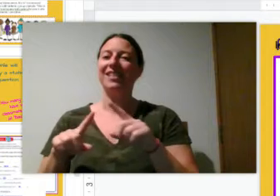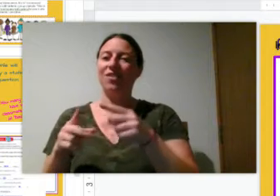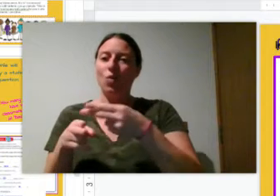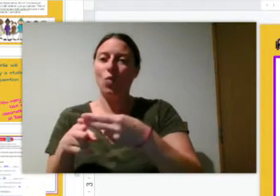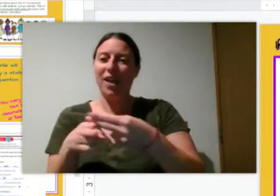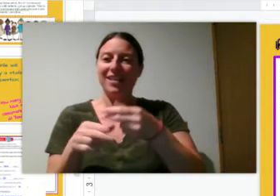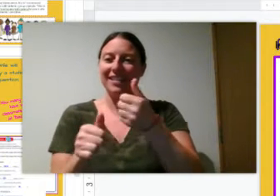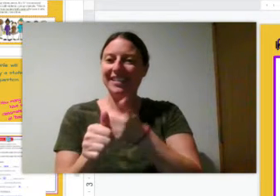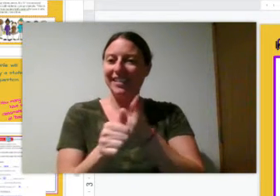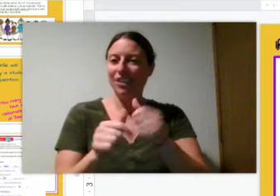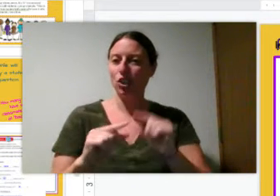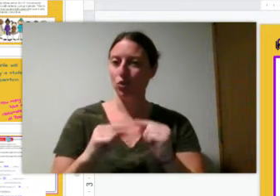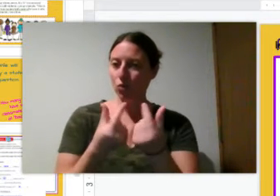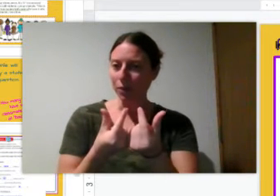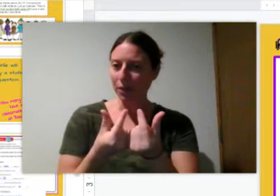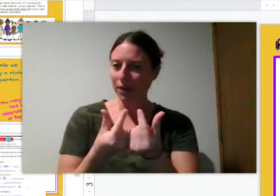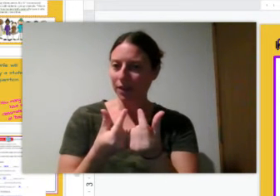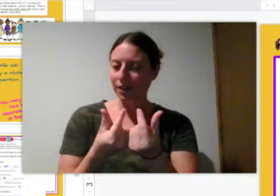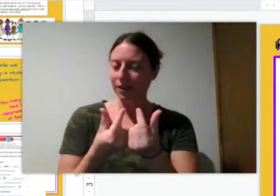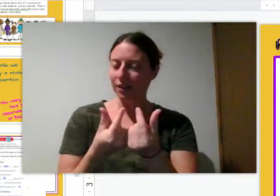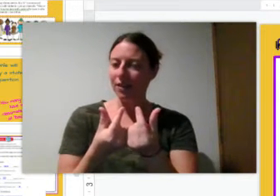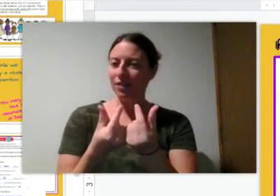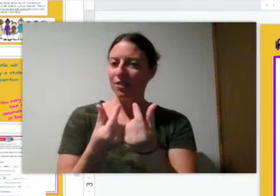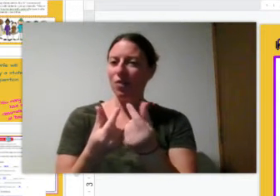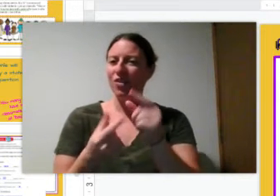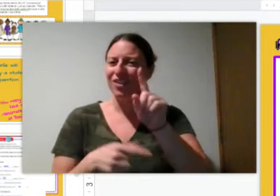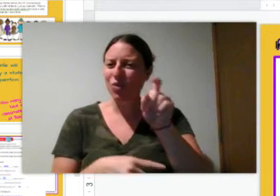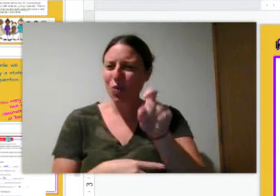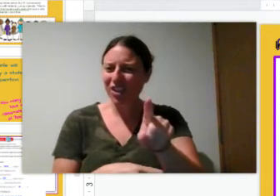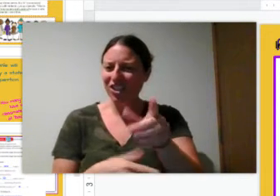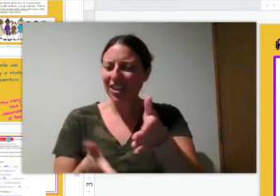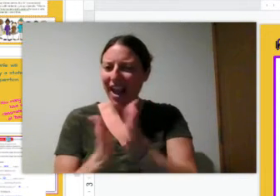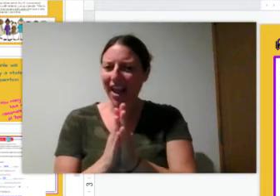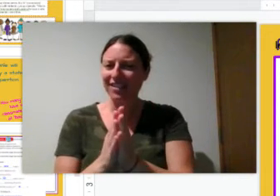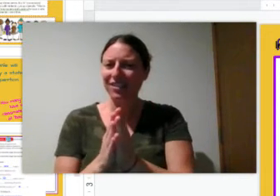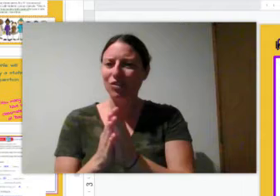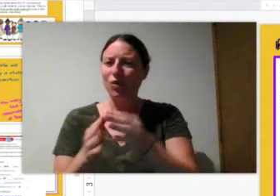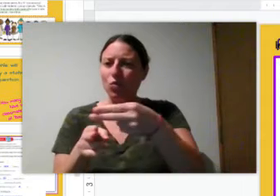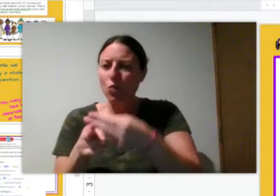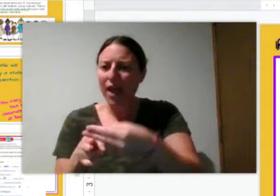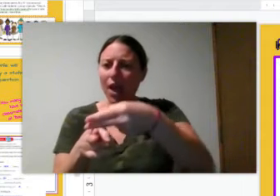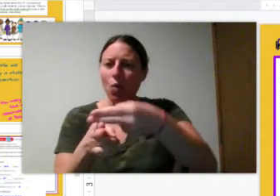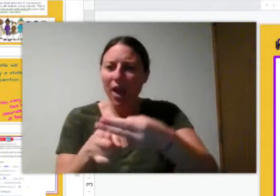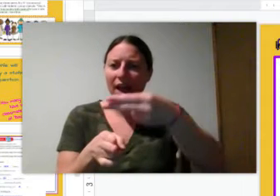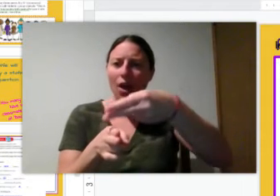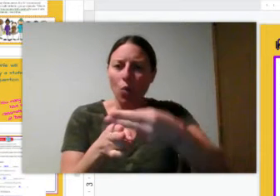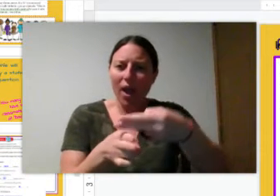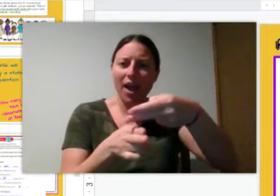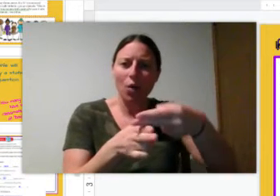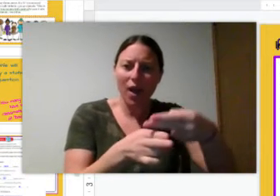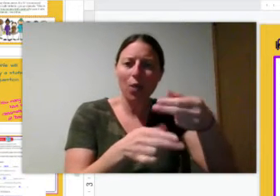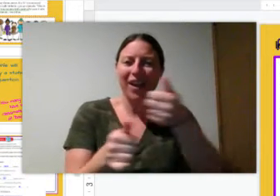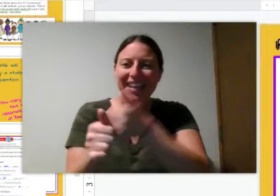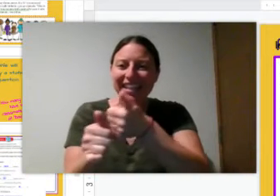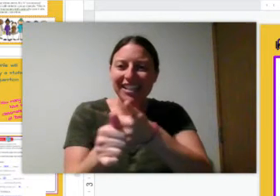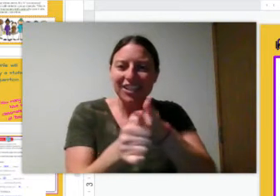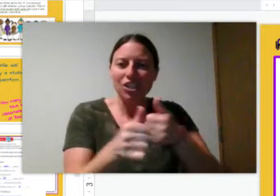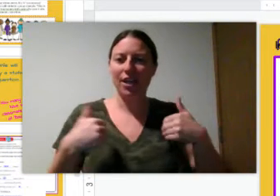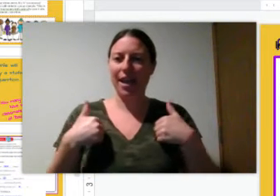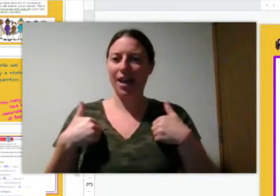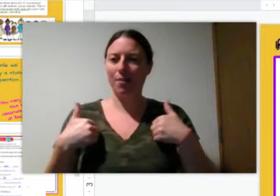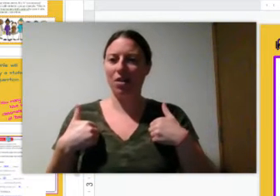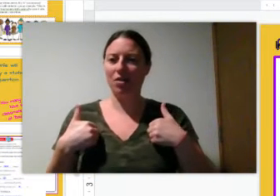weights. This question asks about the value in a set of data that can vary. So it is a statistical question